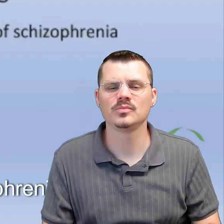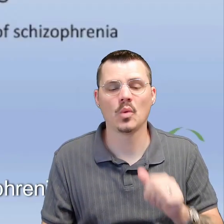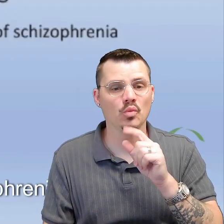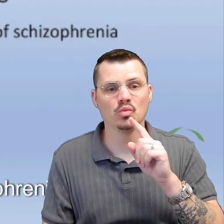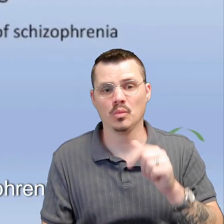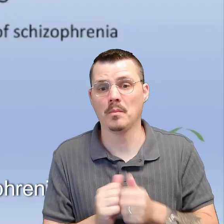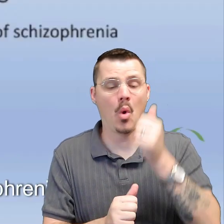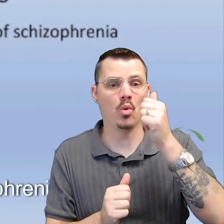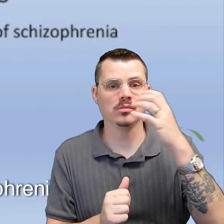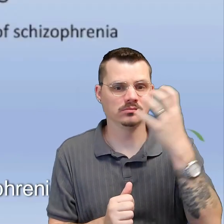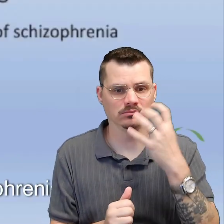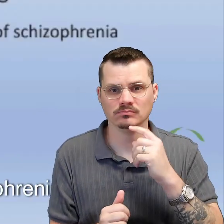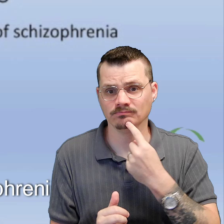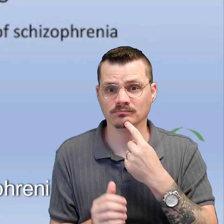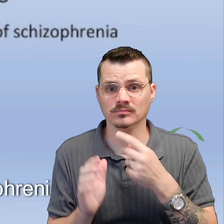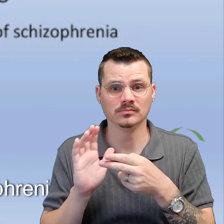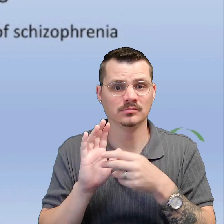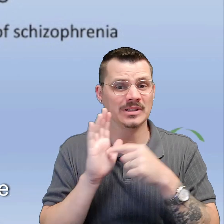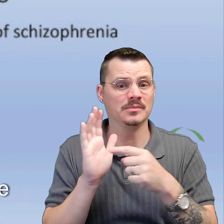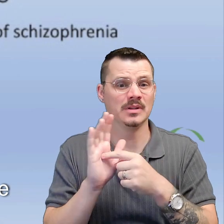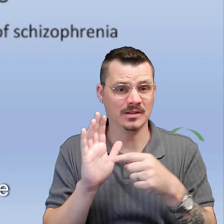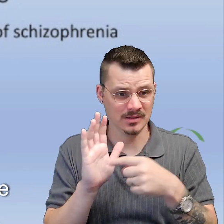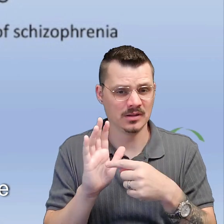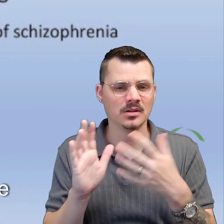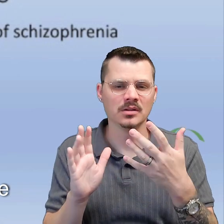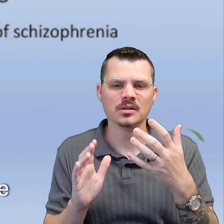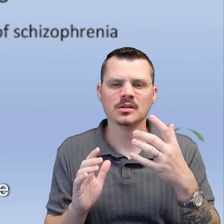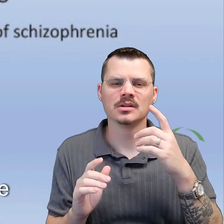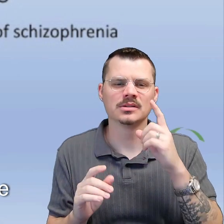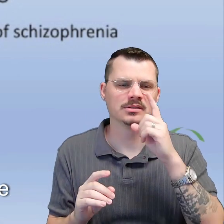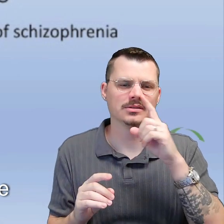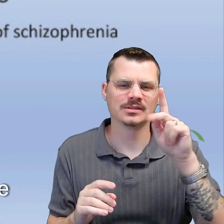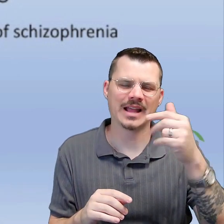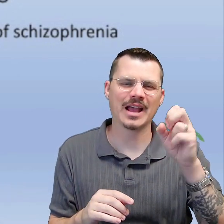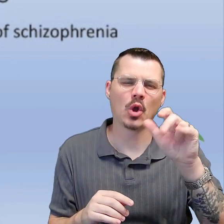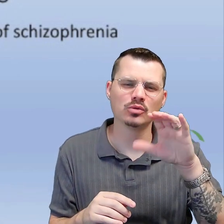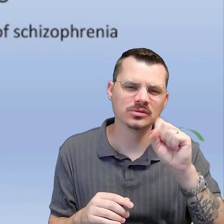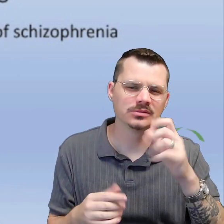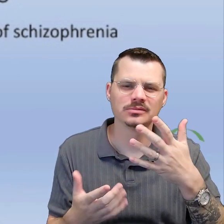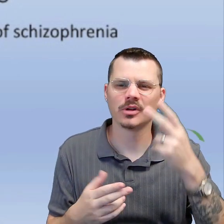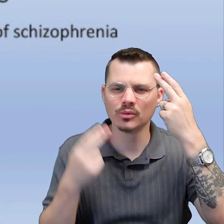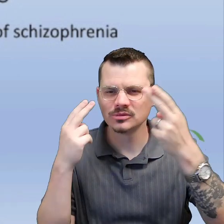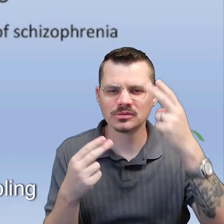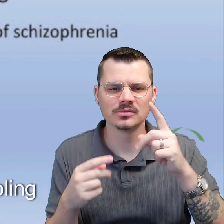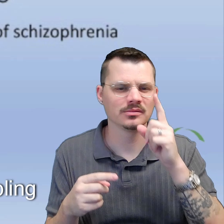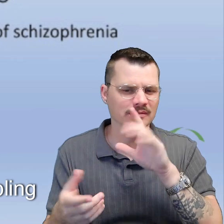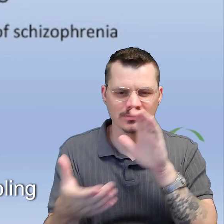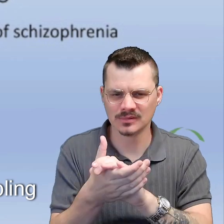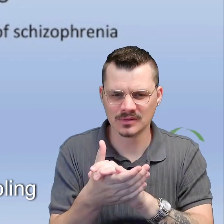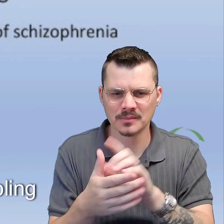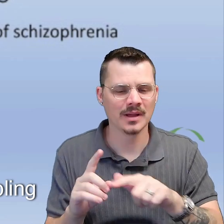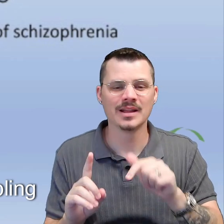The most dramatic symptoms of schizophrenia is psychosis, the hallucinations, the delusions, what have you, but it's